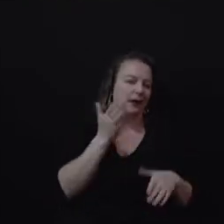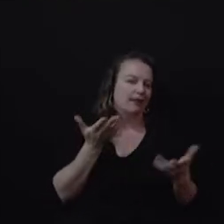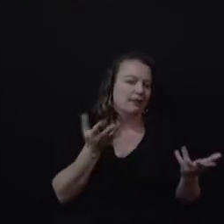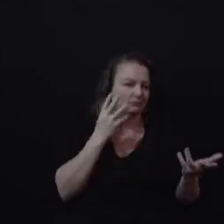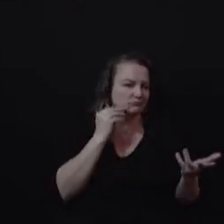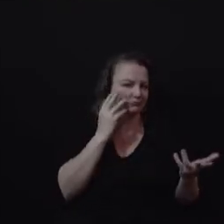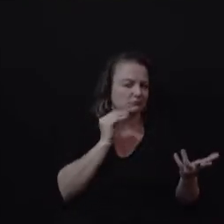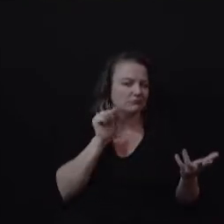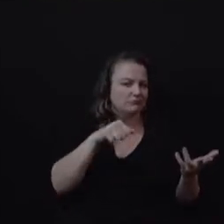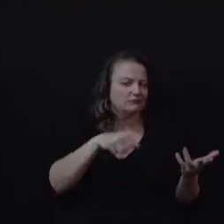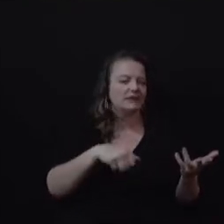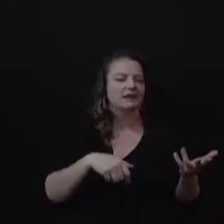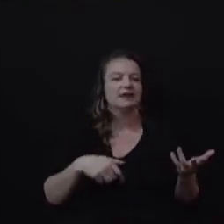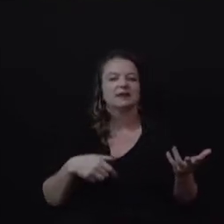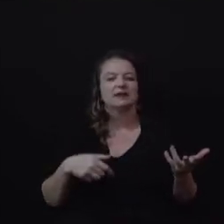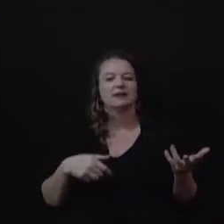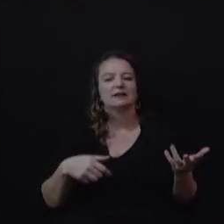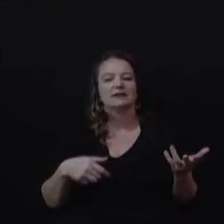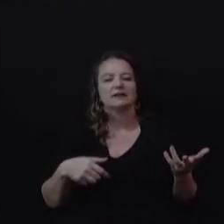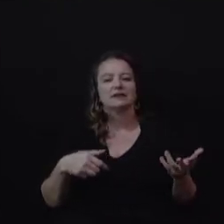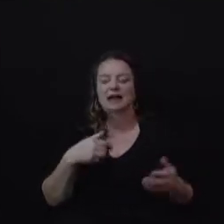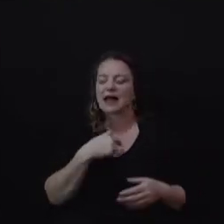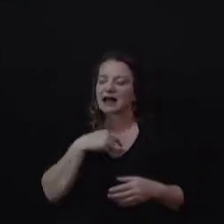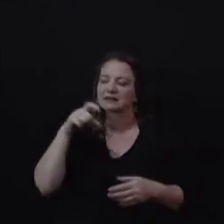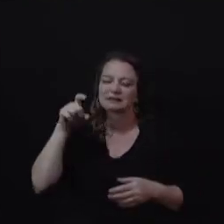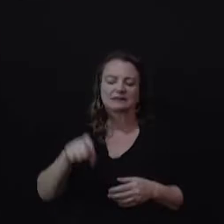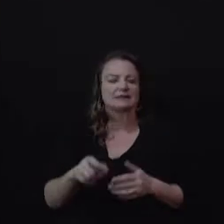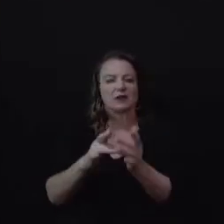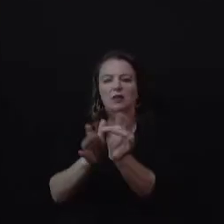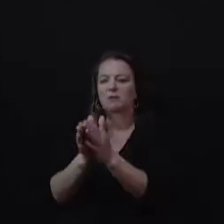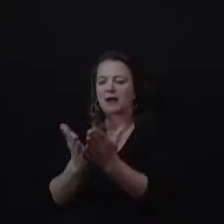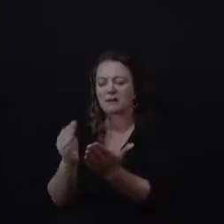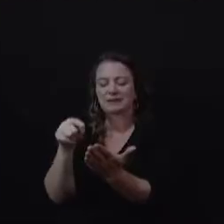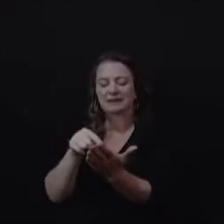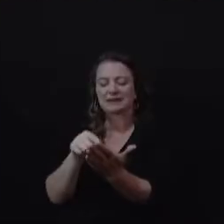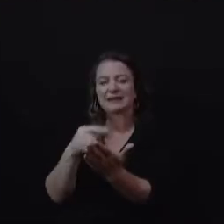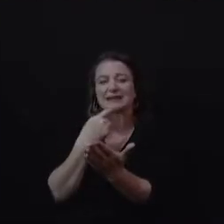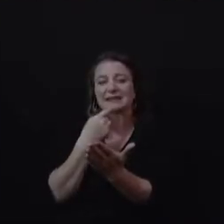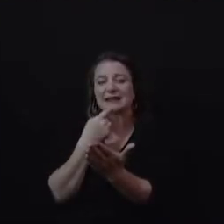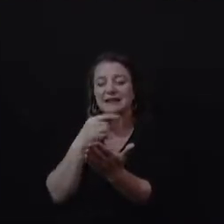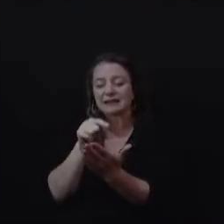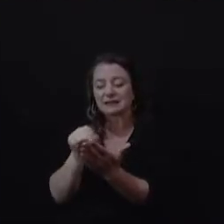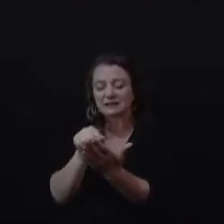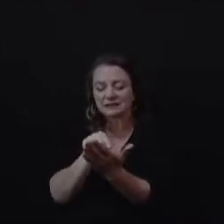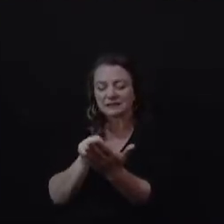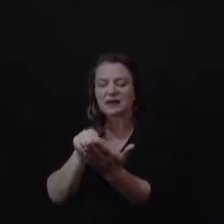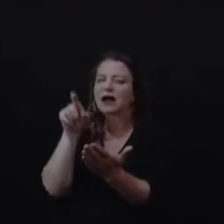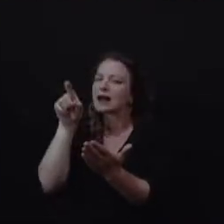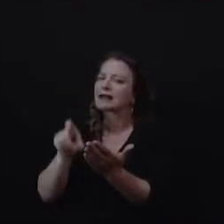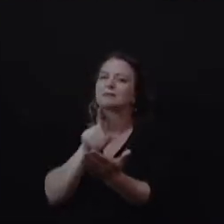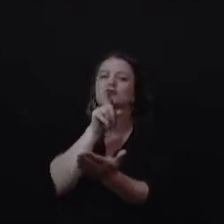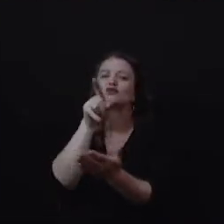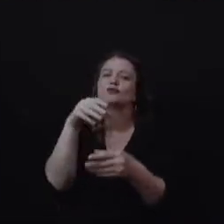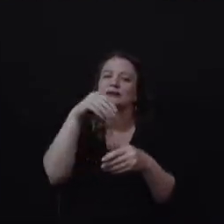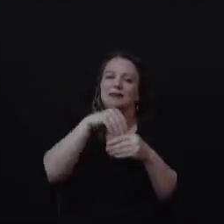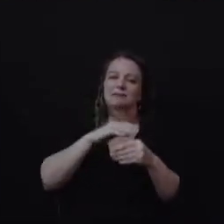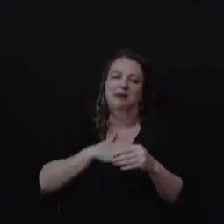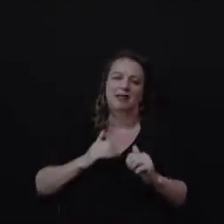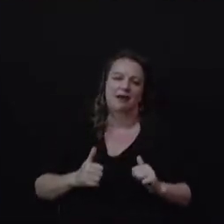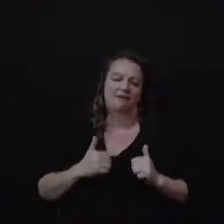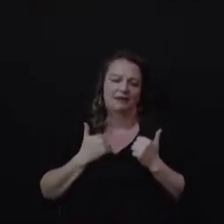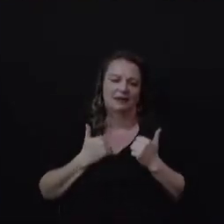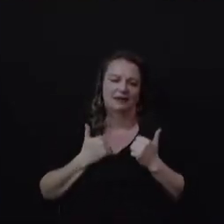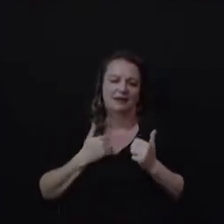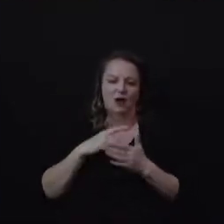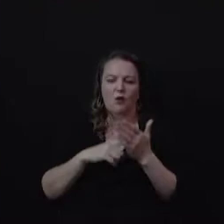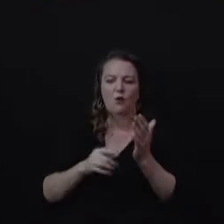already, I need what the Bible says to really be true in my life. What it says